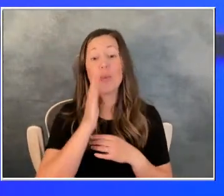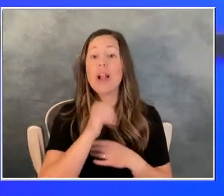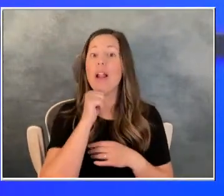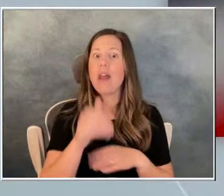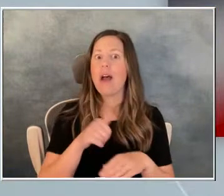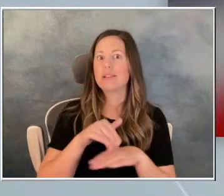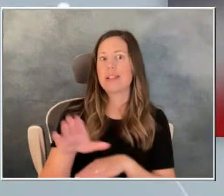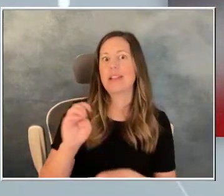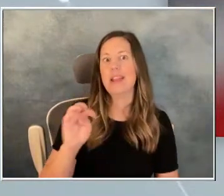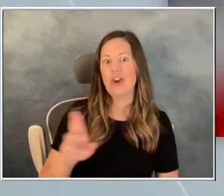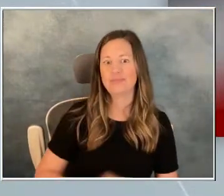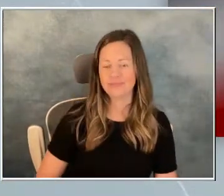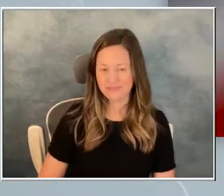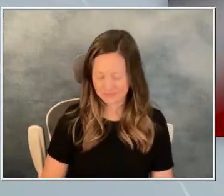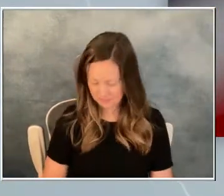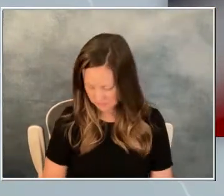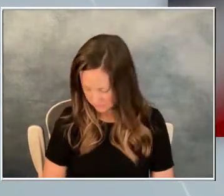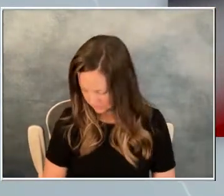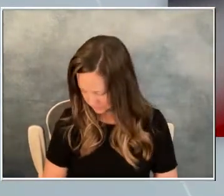ED.